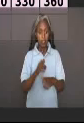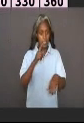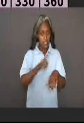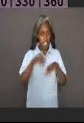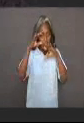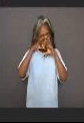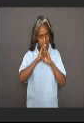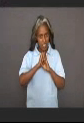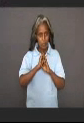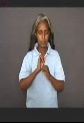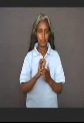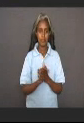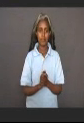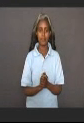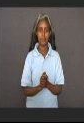Time's up.